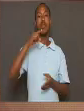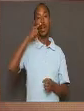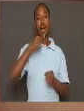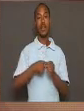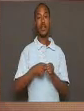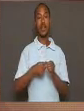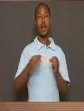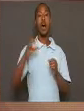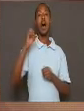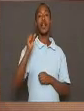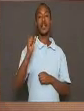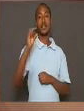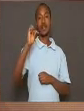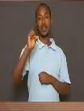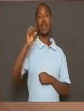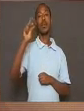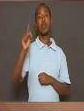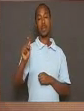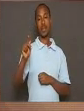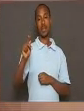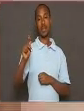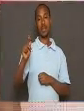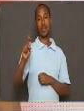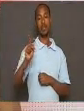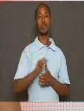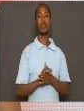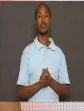at standard temperature and pressure.